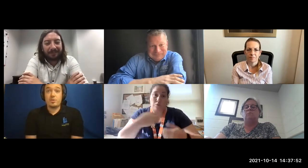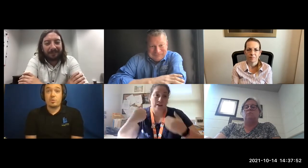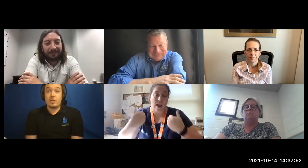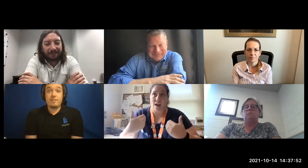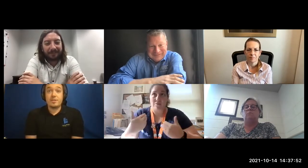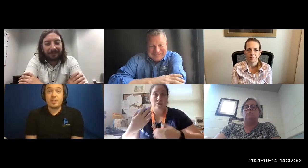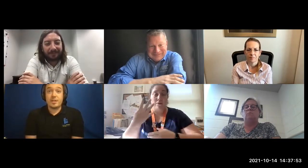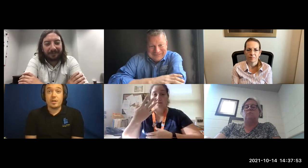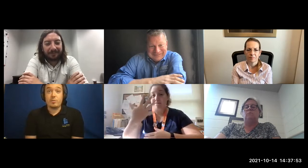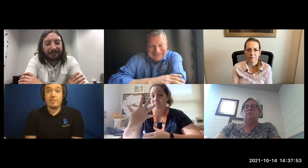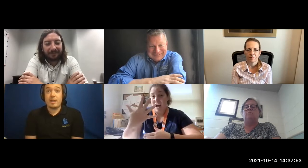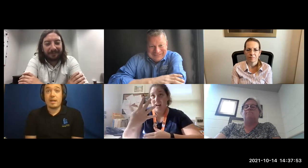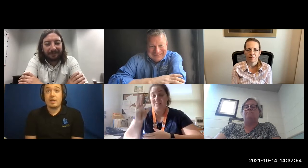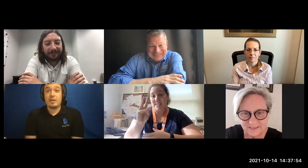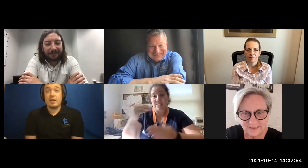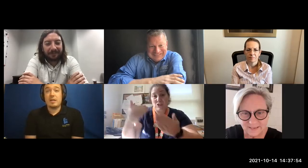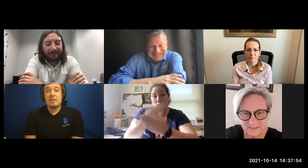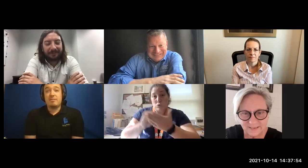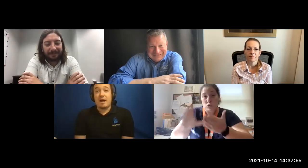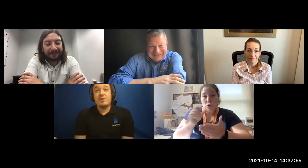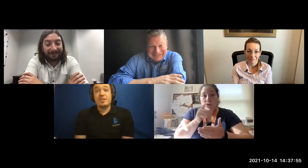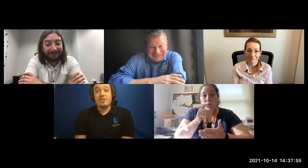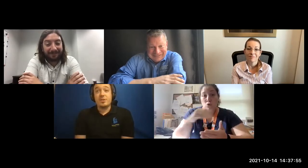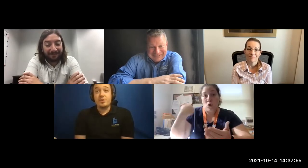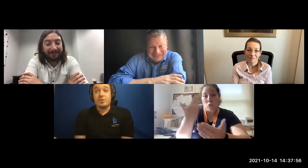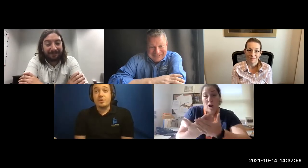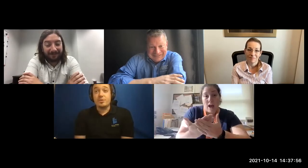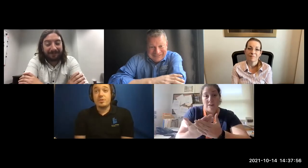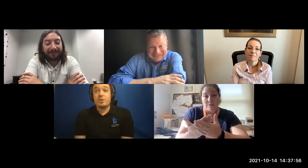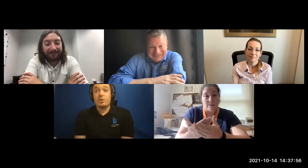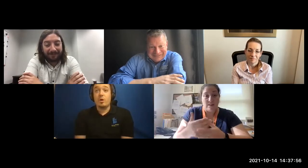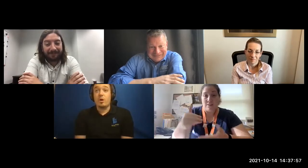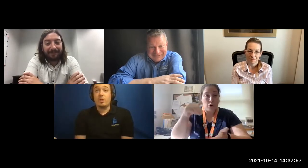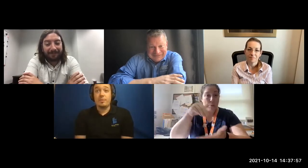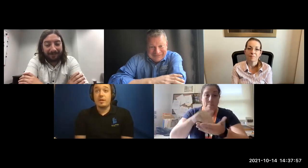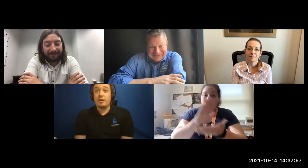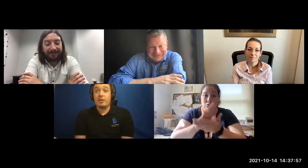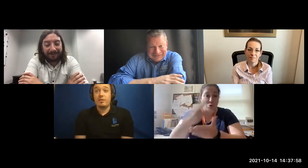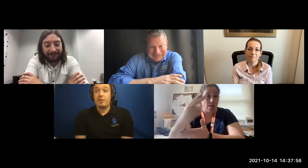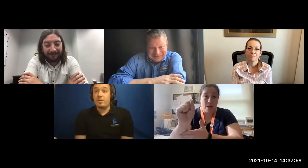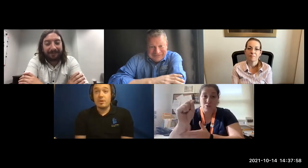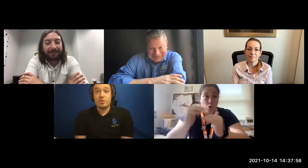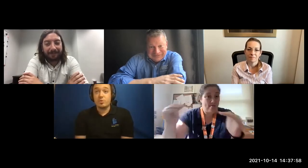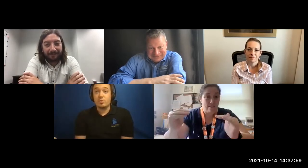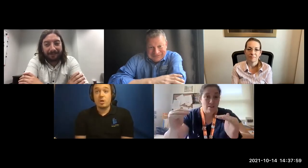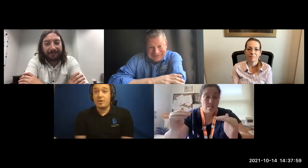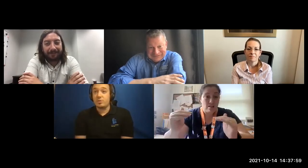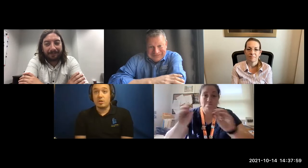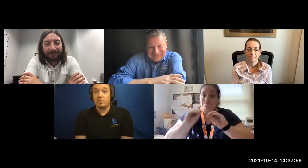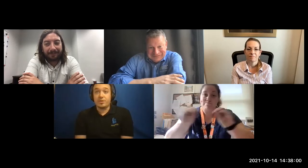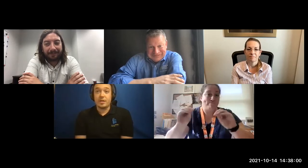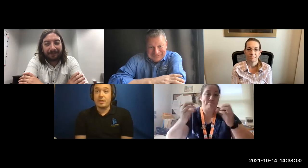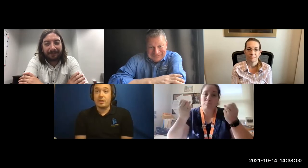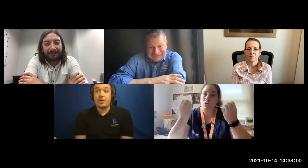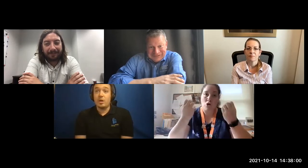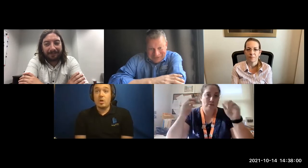during middle school. Even this year, we've had 5 or 6 new students who are coming in. They're in middle school, high school